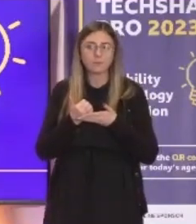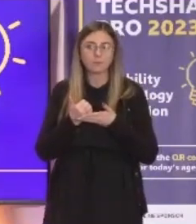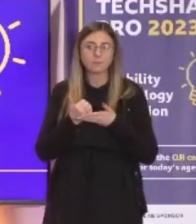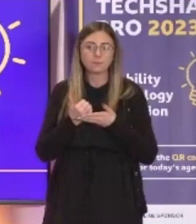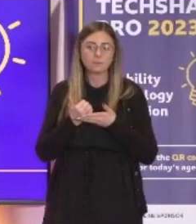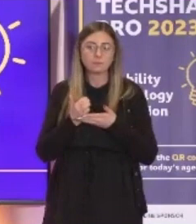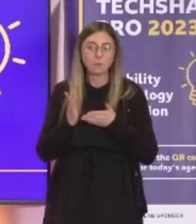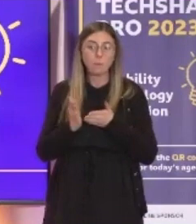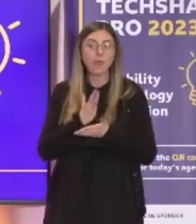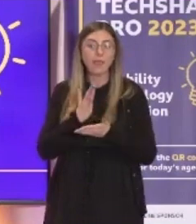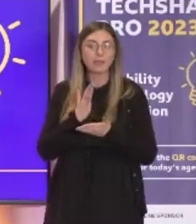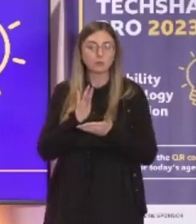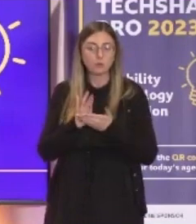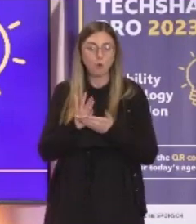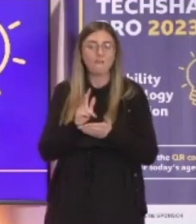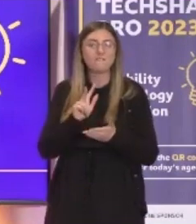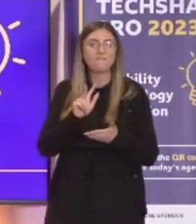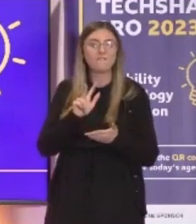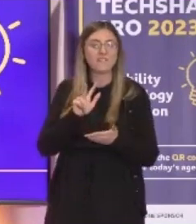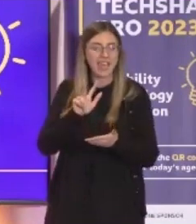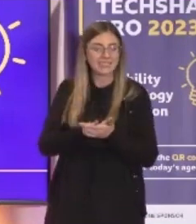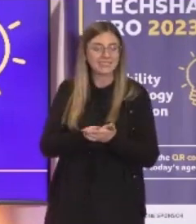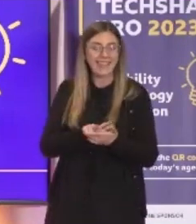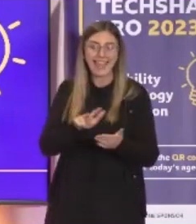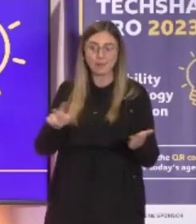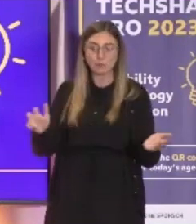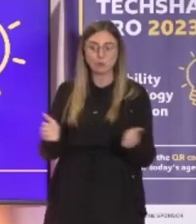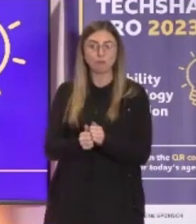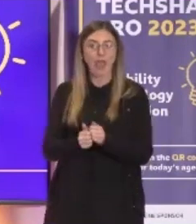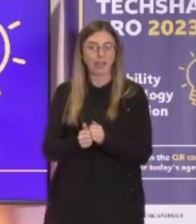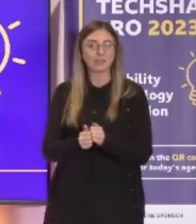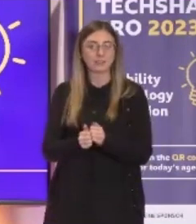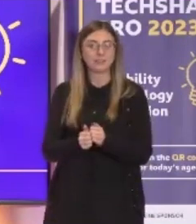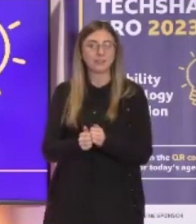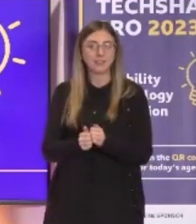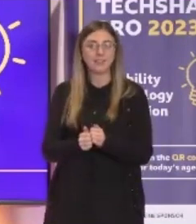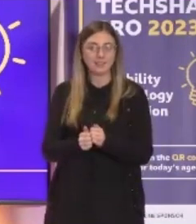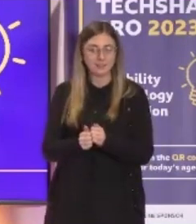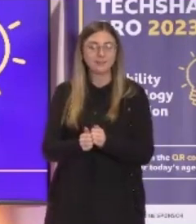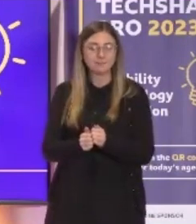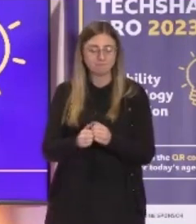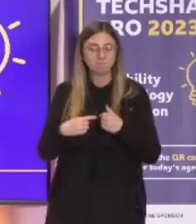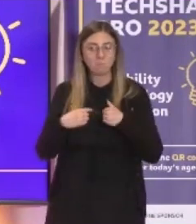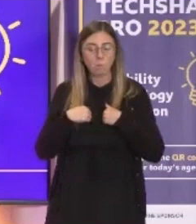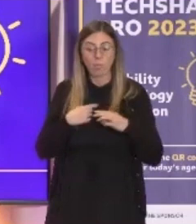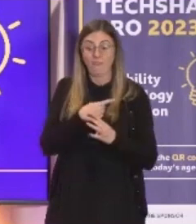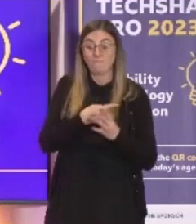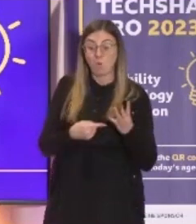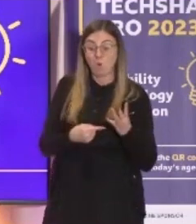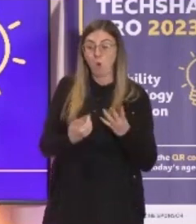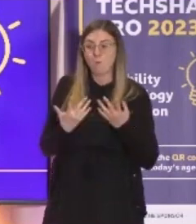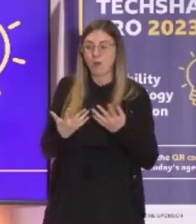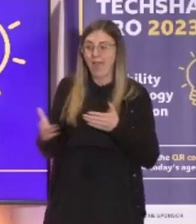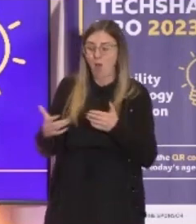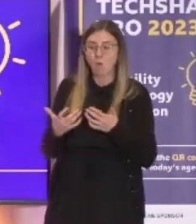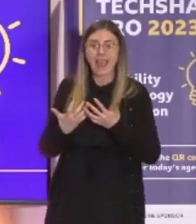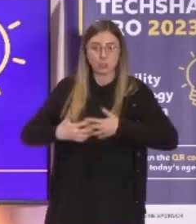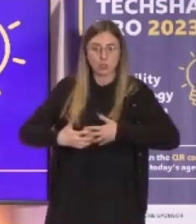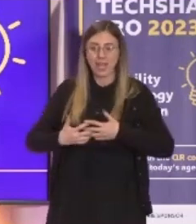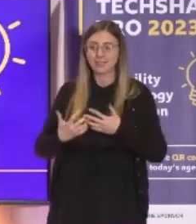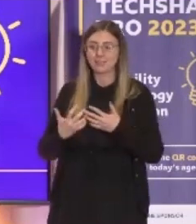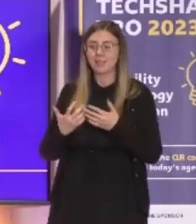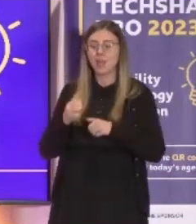had validity and that it was correct. And so we were the first 4, but we have engineers, we have